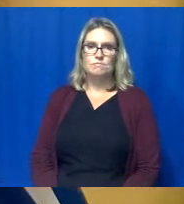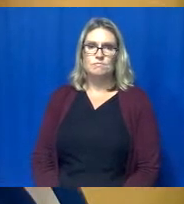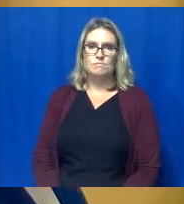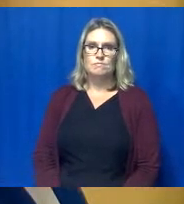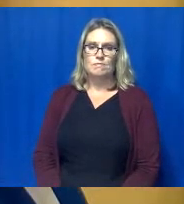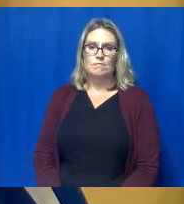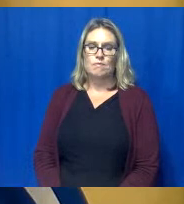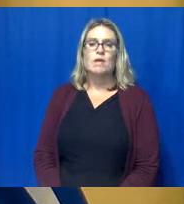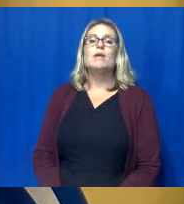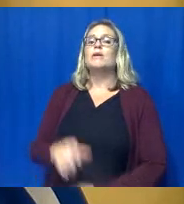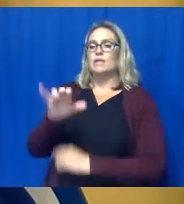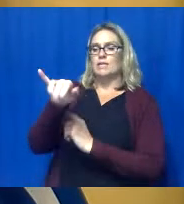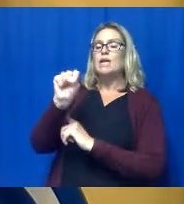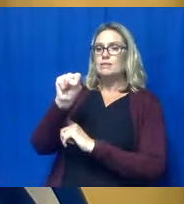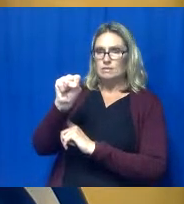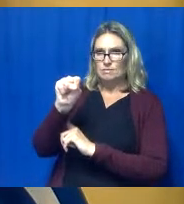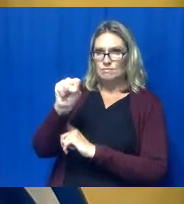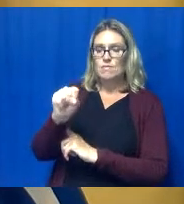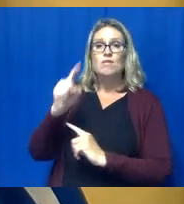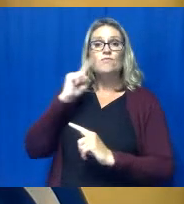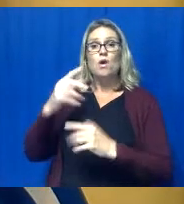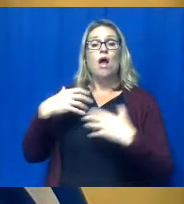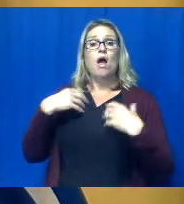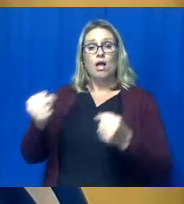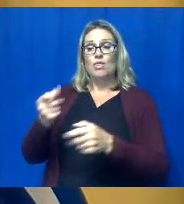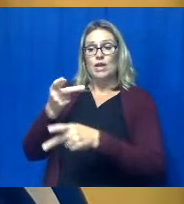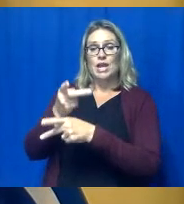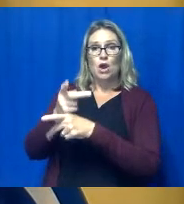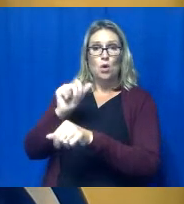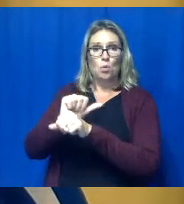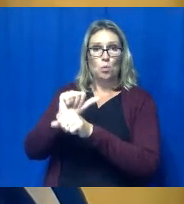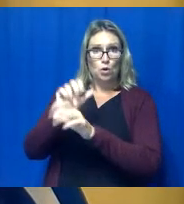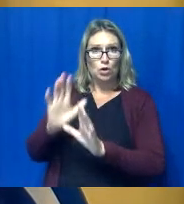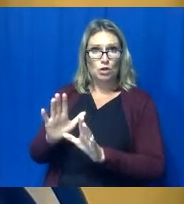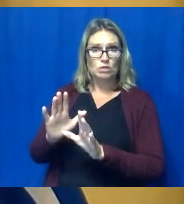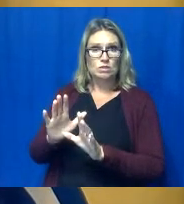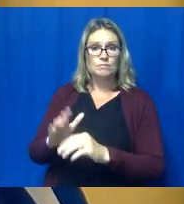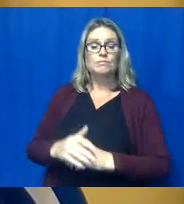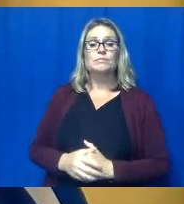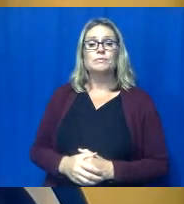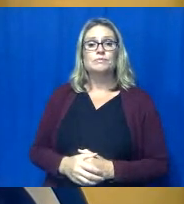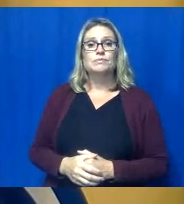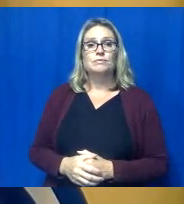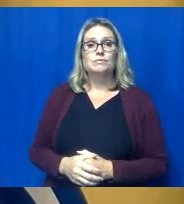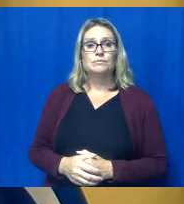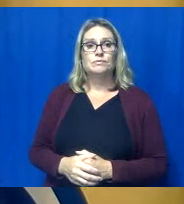Certainly, for our healthcare workers who already have